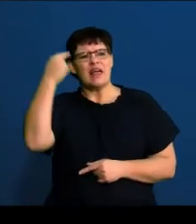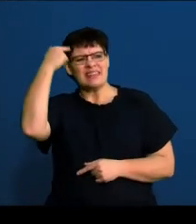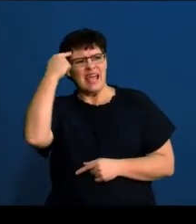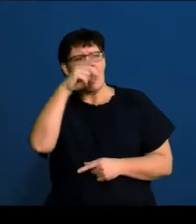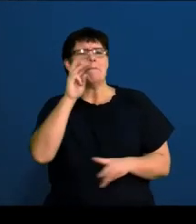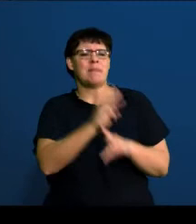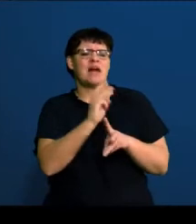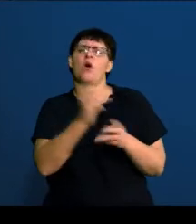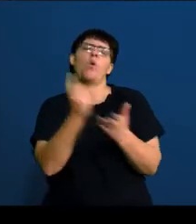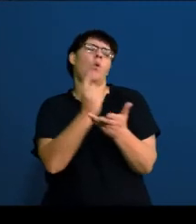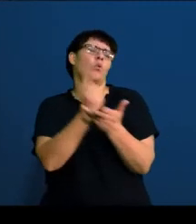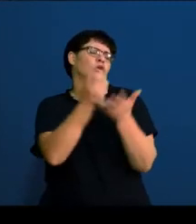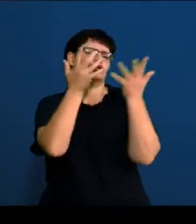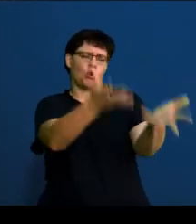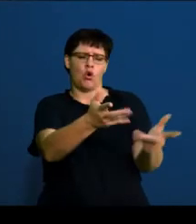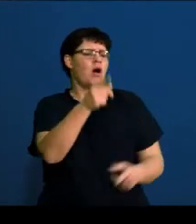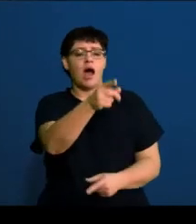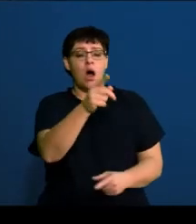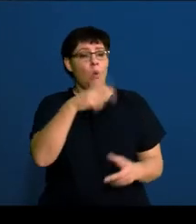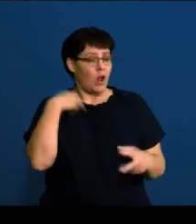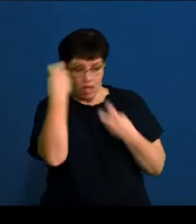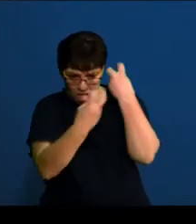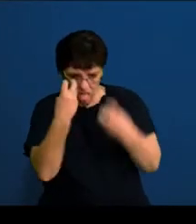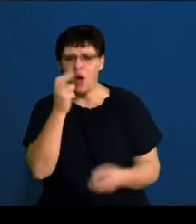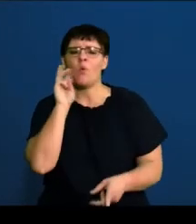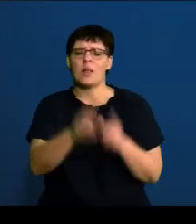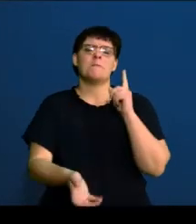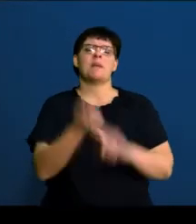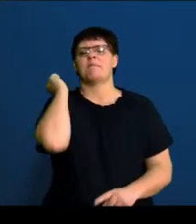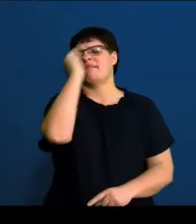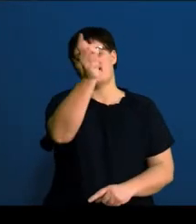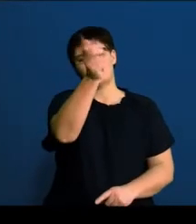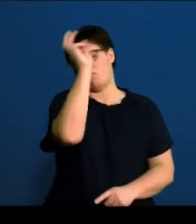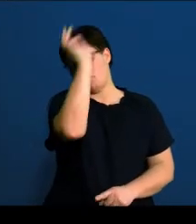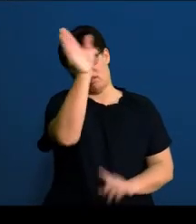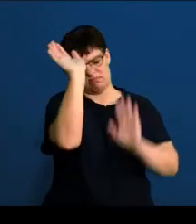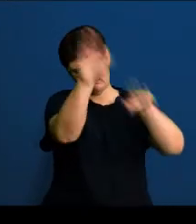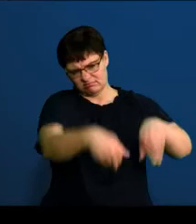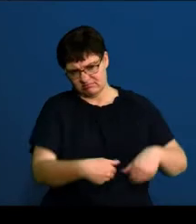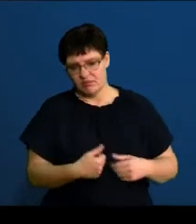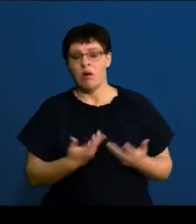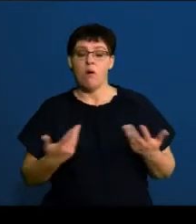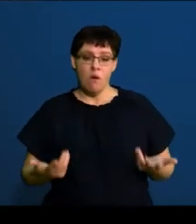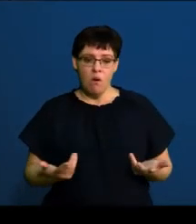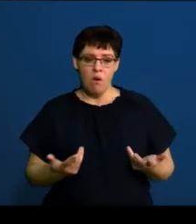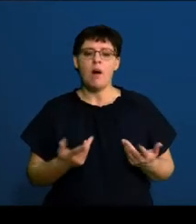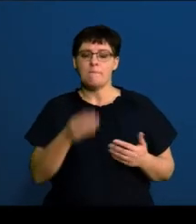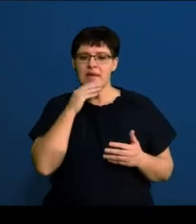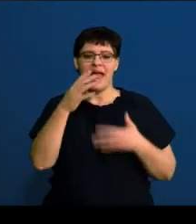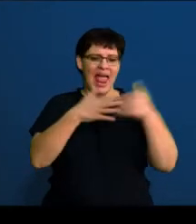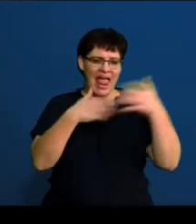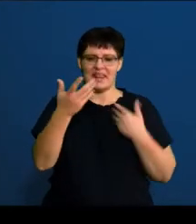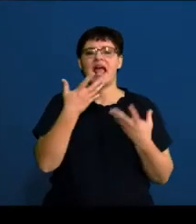often. So she will find what she is looking for, or this means that any of these answers are valid for 2 marks,